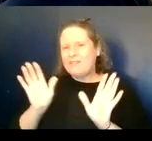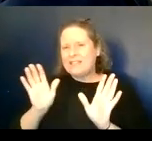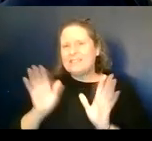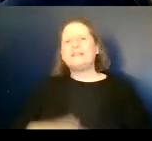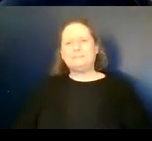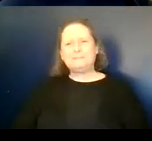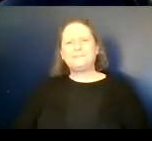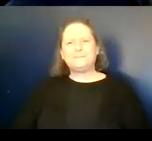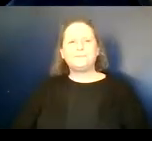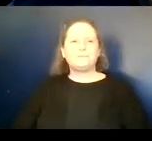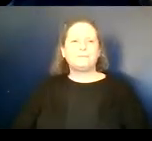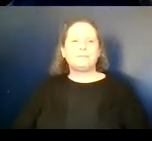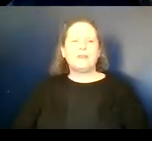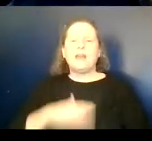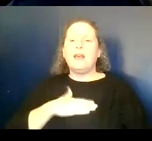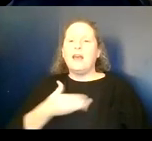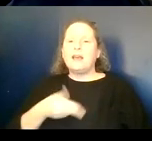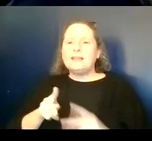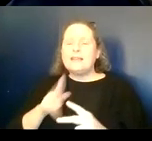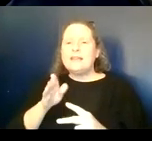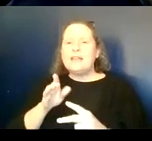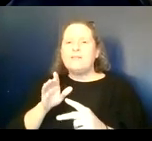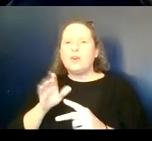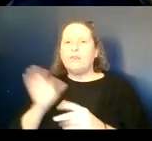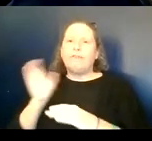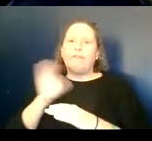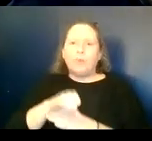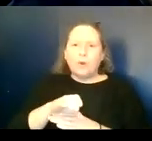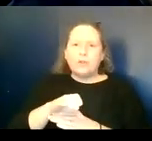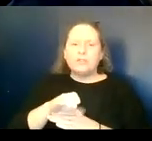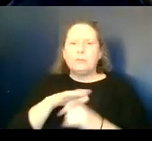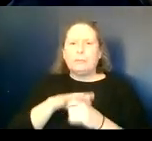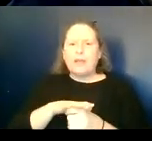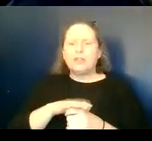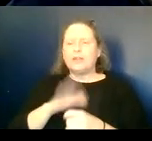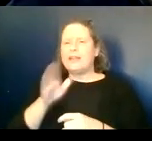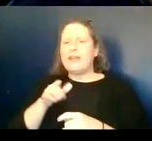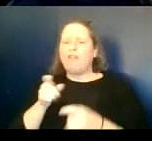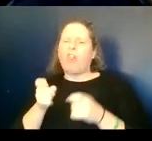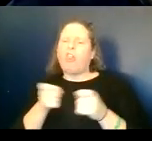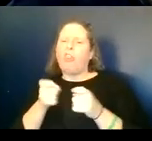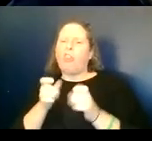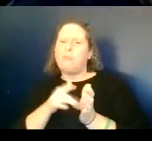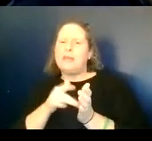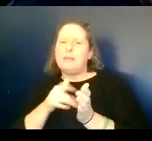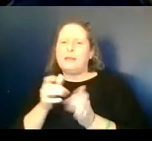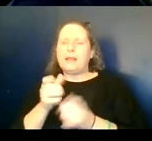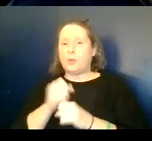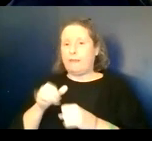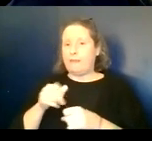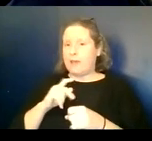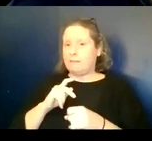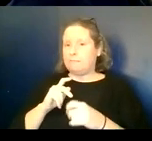Okay, consent is never given under pressure. It's not obtained through manipulation and